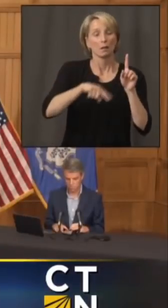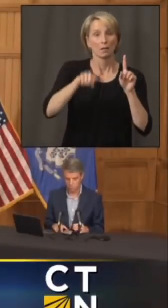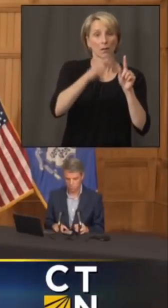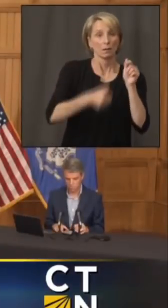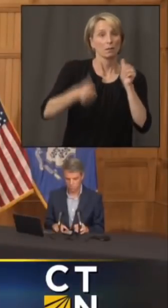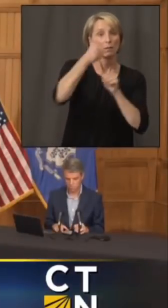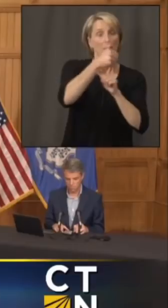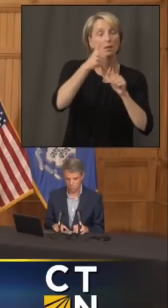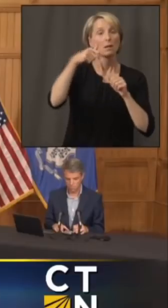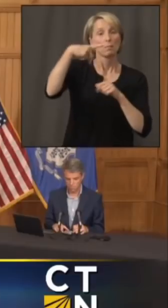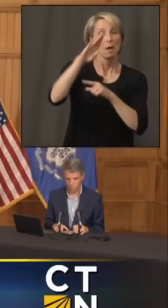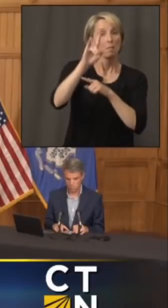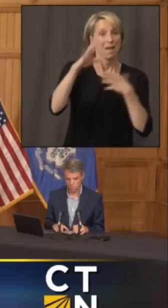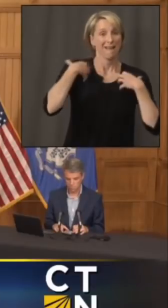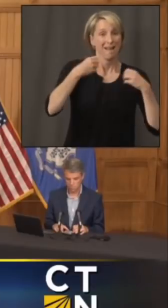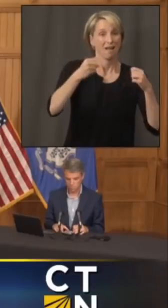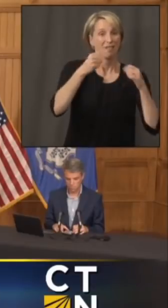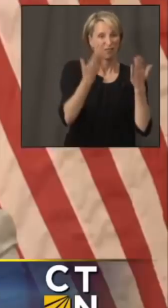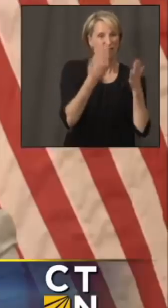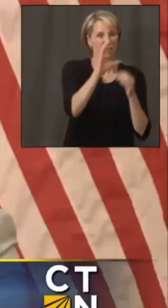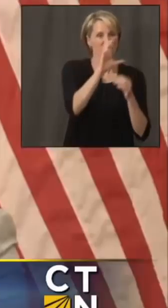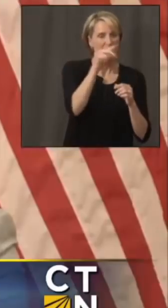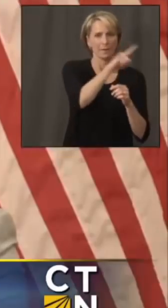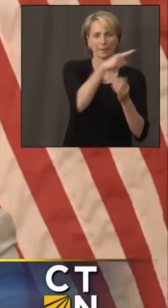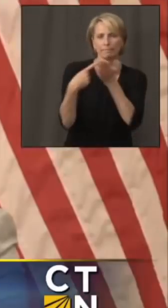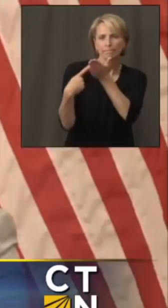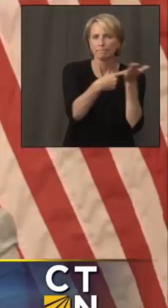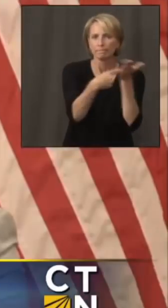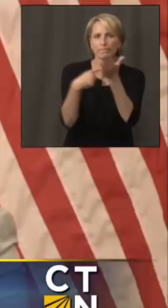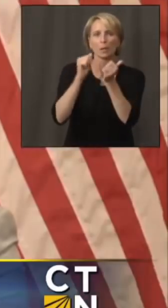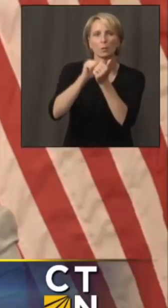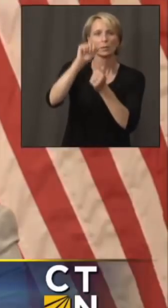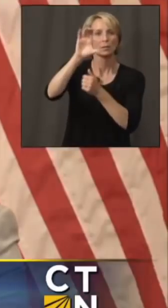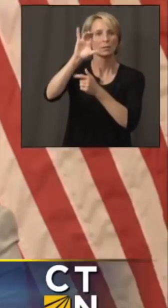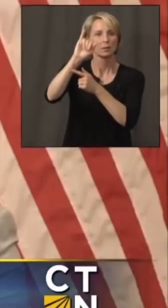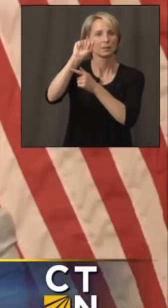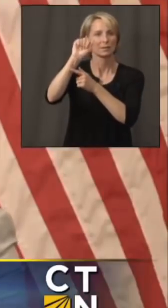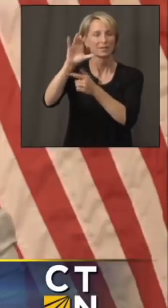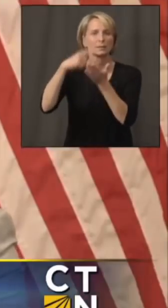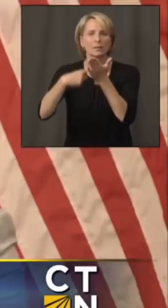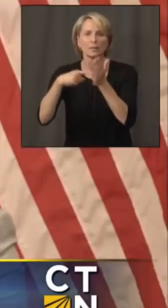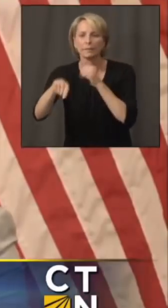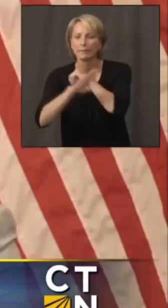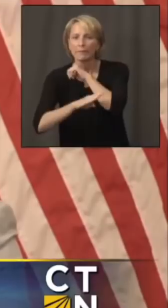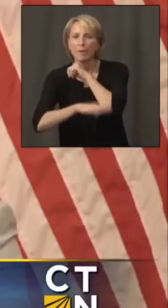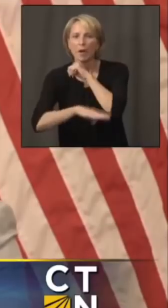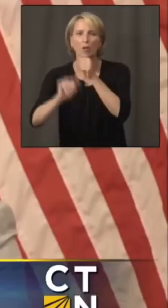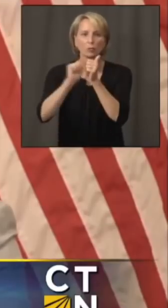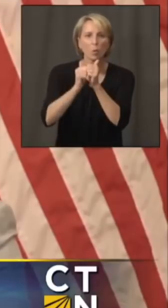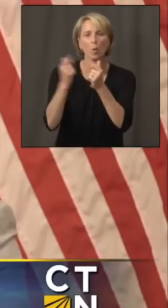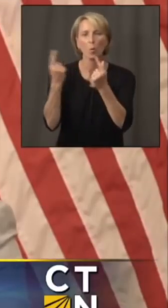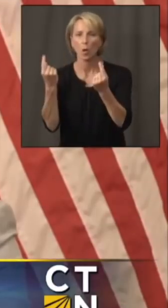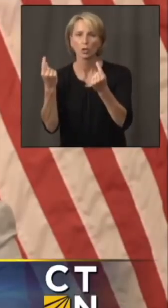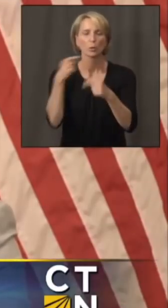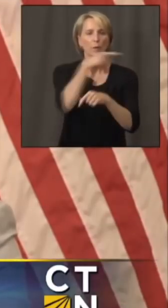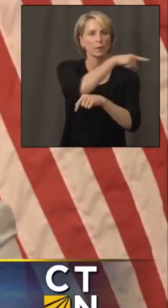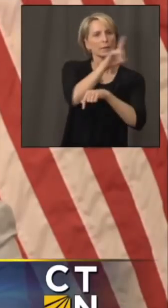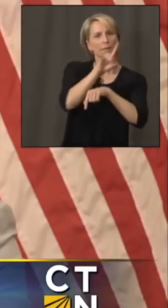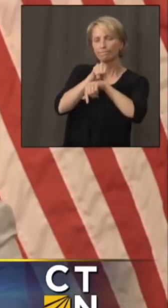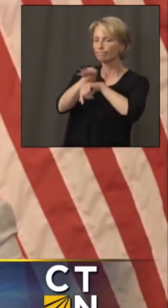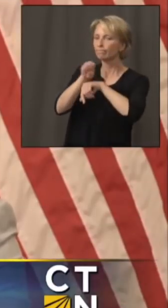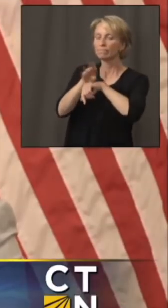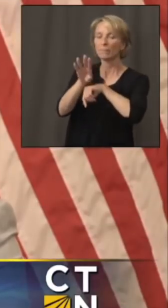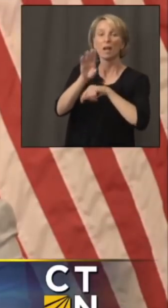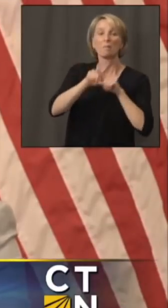with the CIAC based upon their questions in which DPH provided recommendations, in which CIAC, it's up to them to